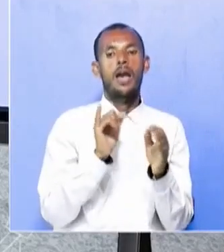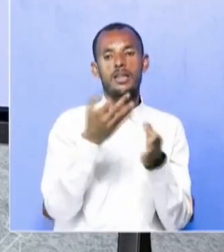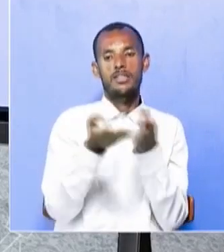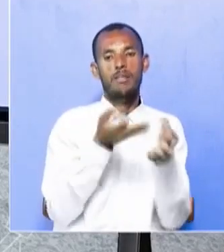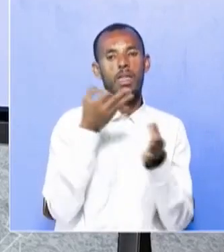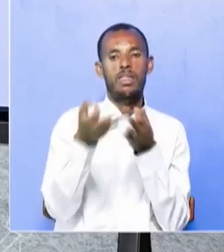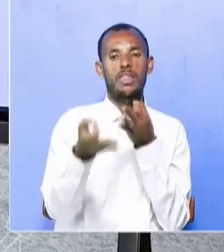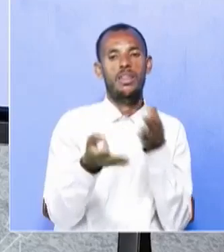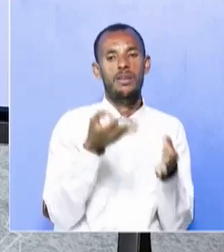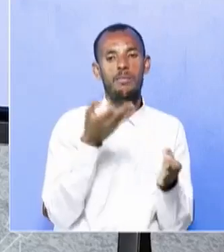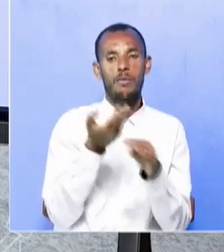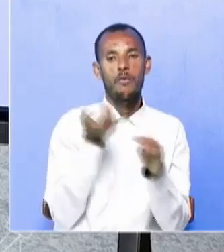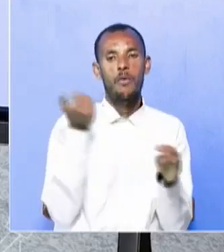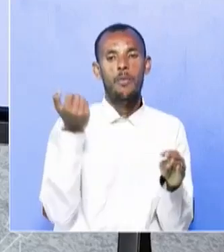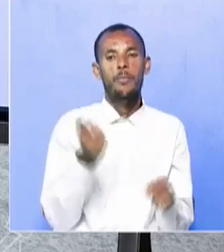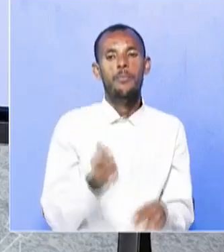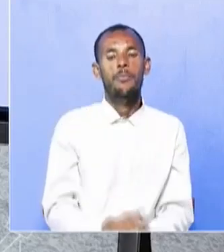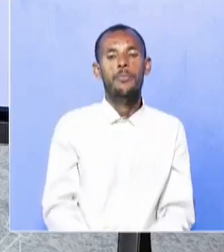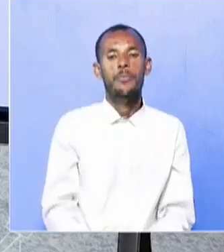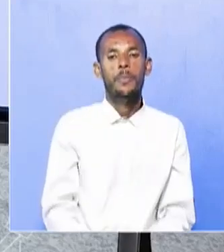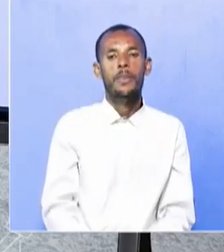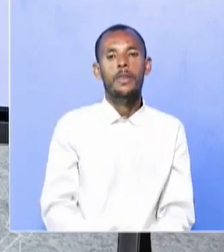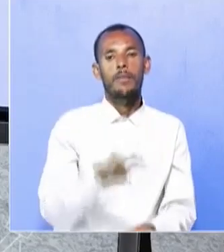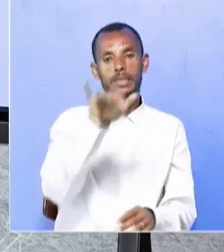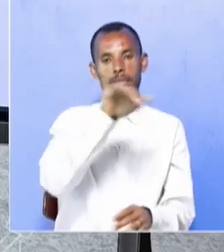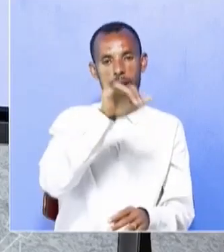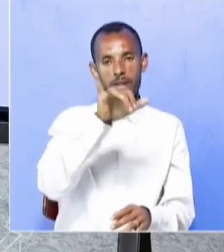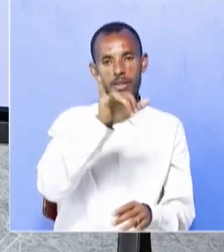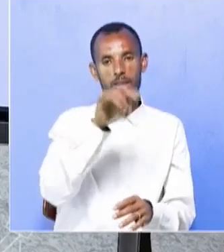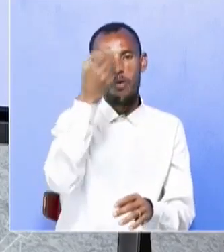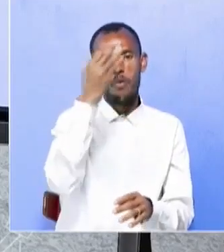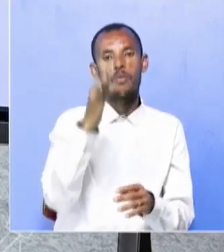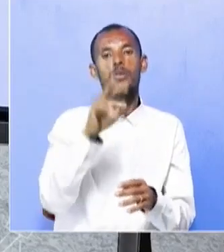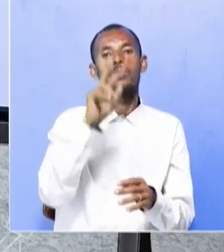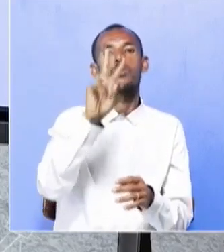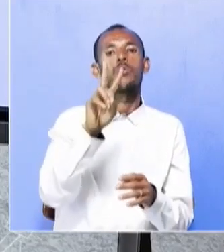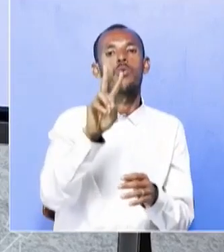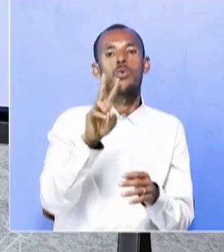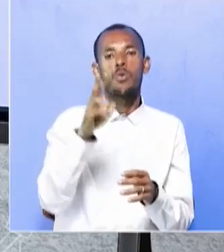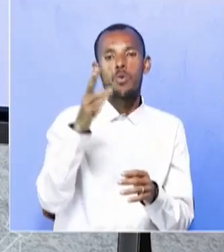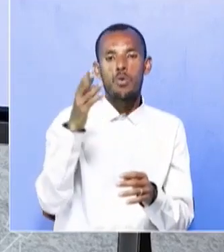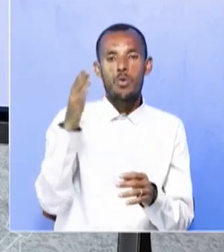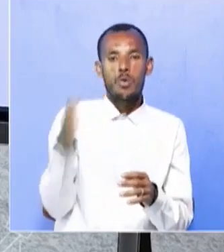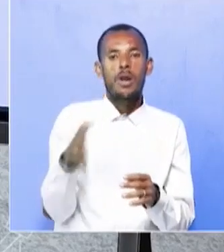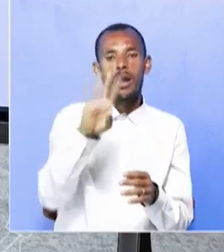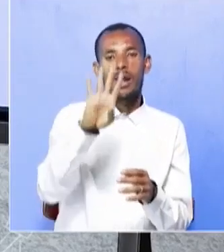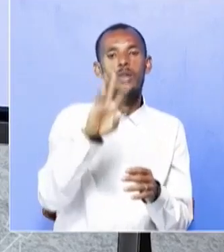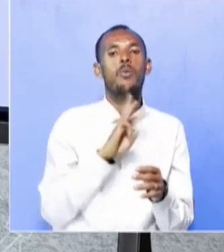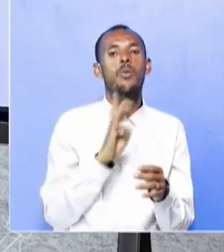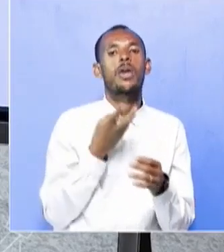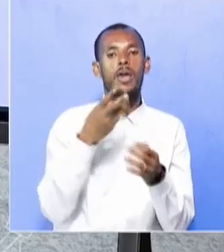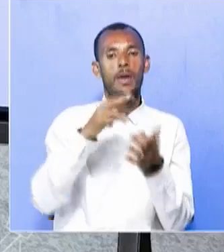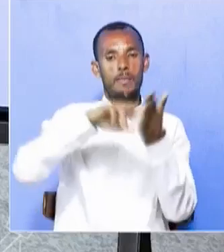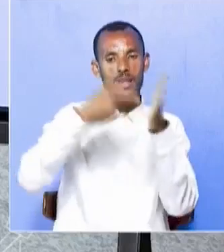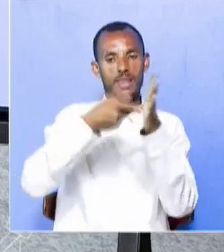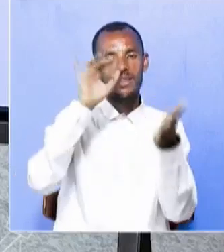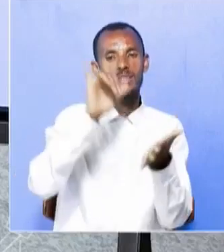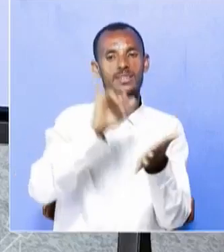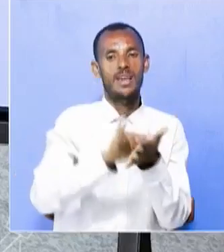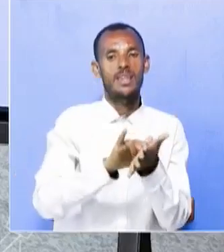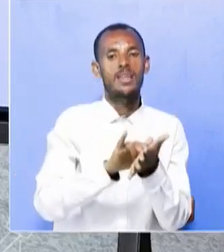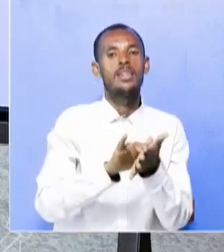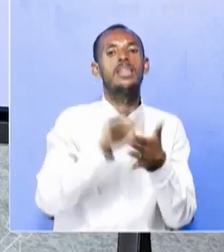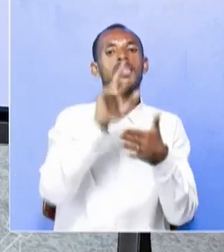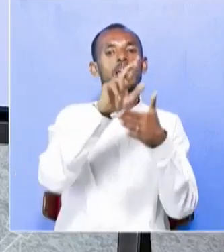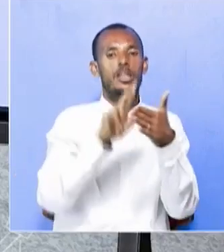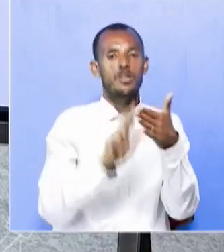stated, right? So by similarity of the two quadrilateral, we mean that the